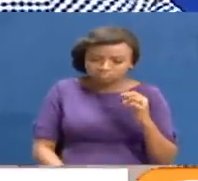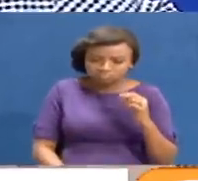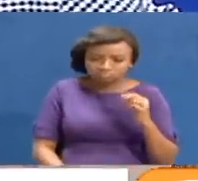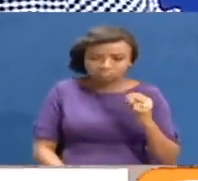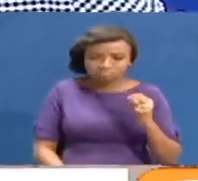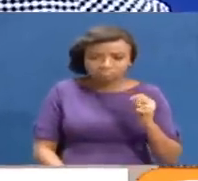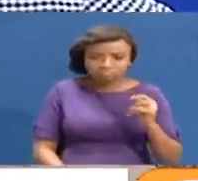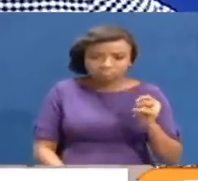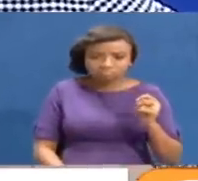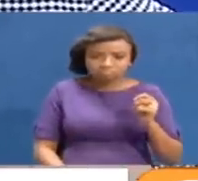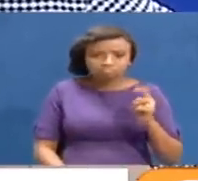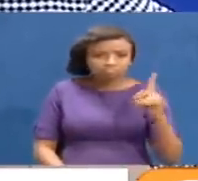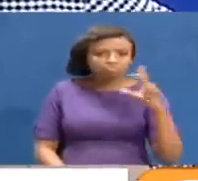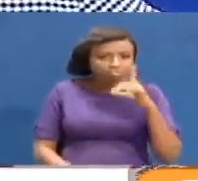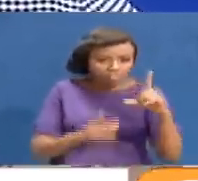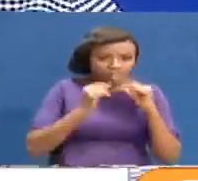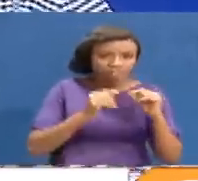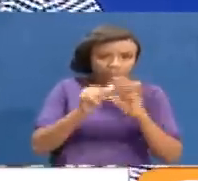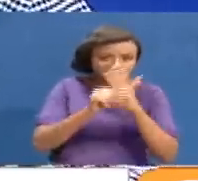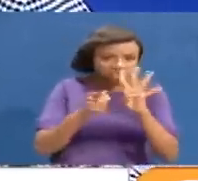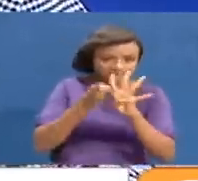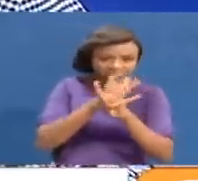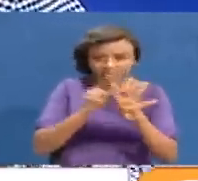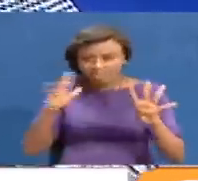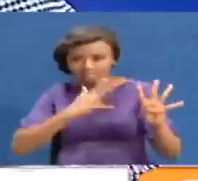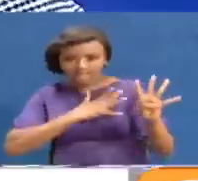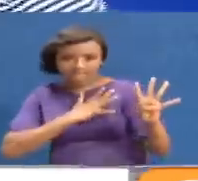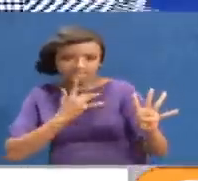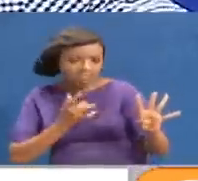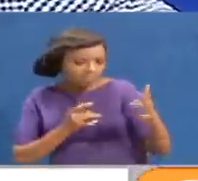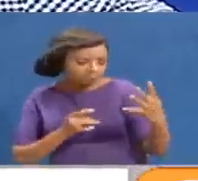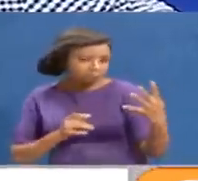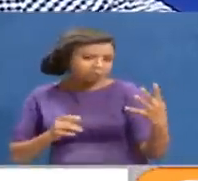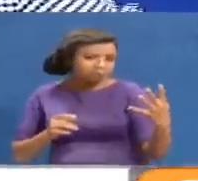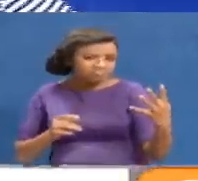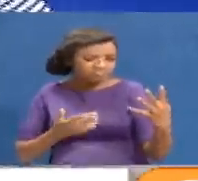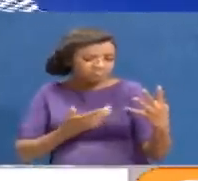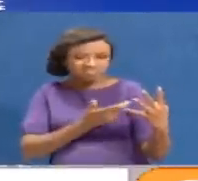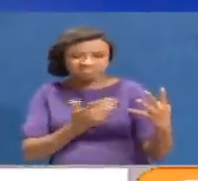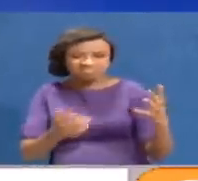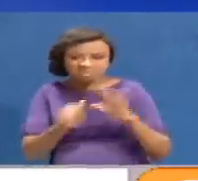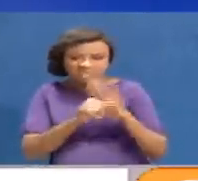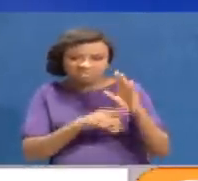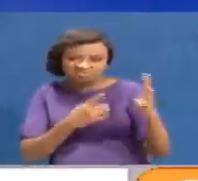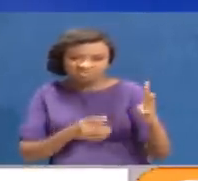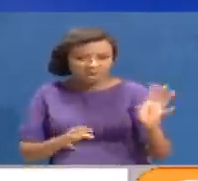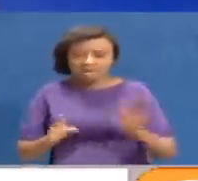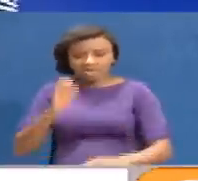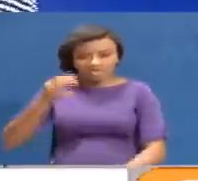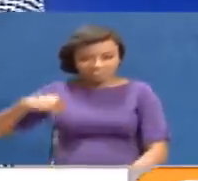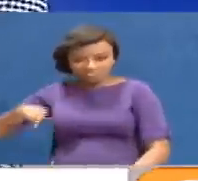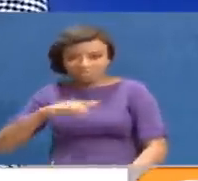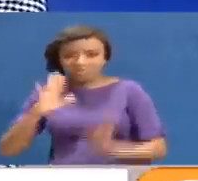the big four agenda, right? Then NASA would be saying, this is Nonsense. If it was us, we